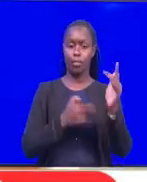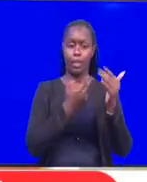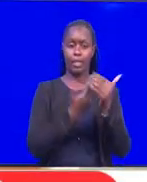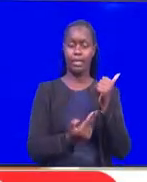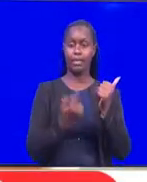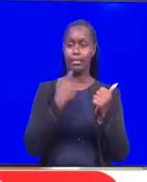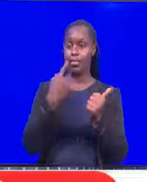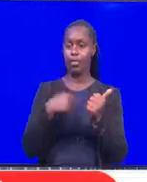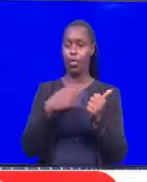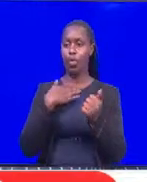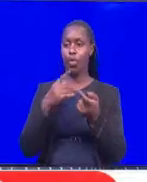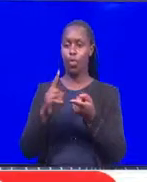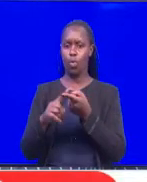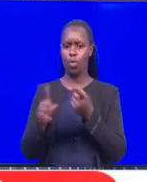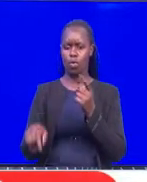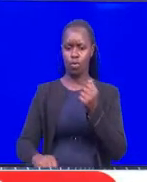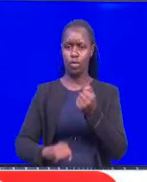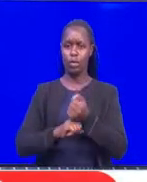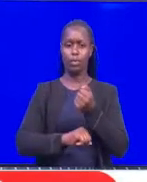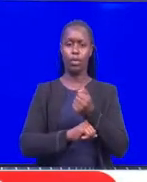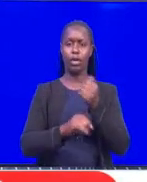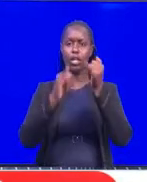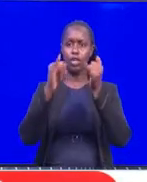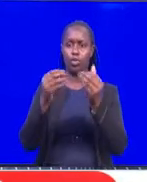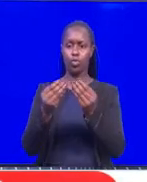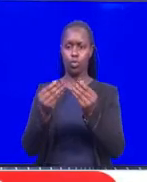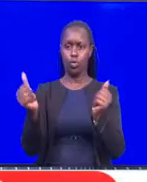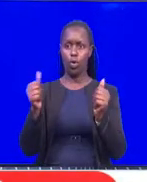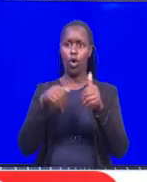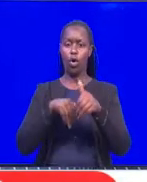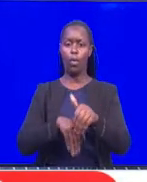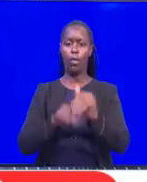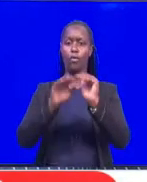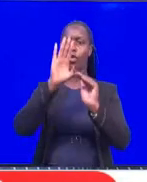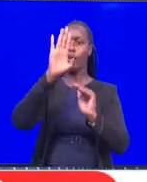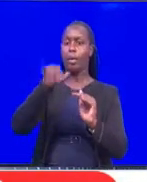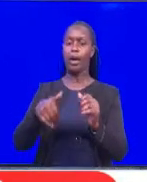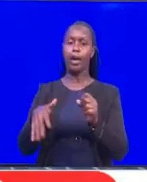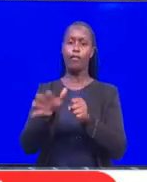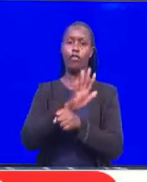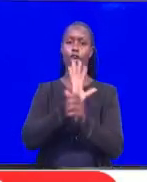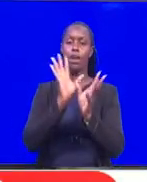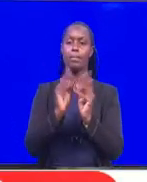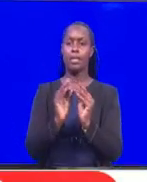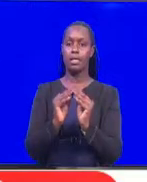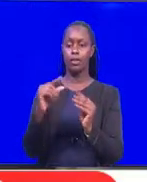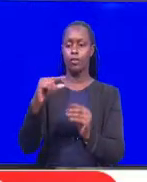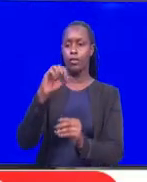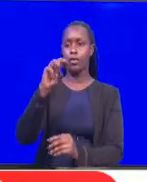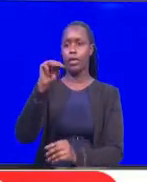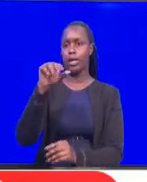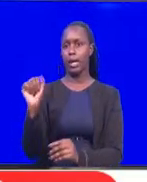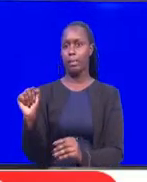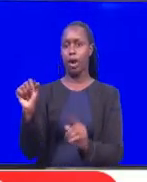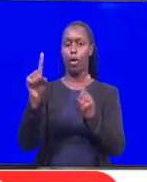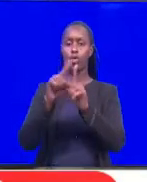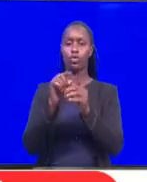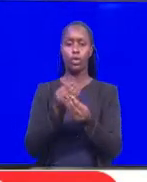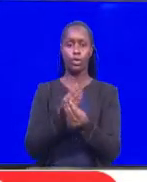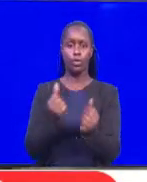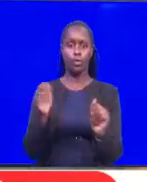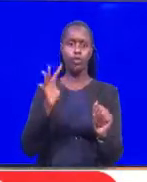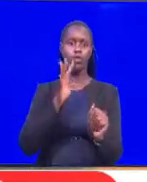new resolution, which will be followed by a full meeting of the Gema community with a resolve to speak in one voice